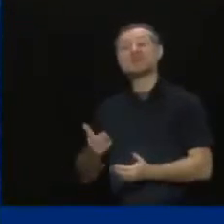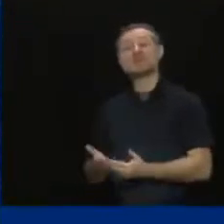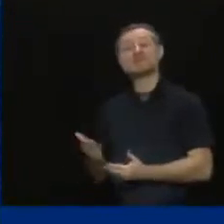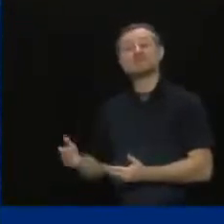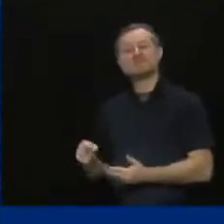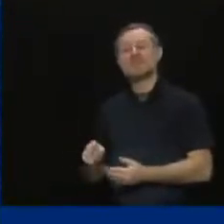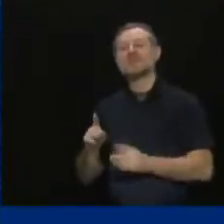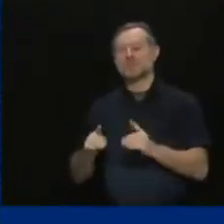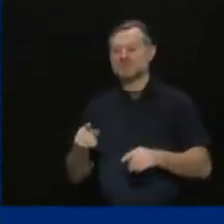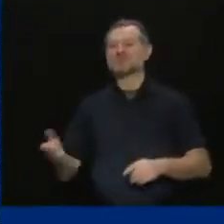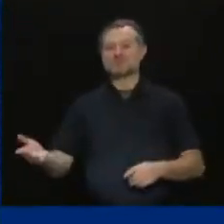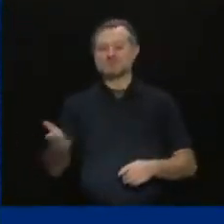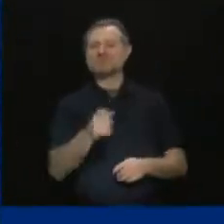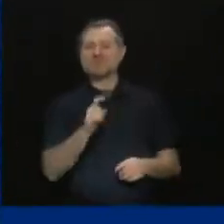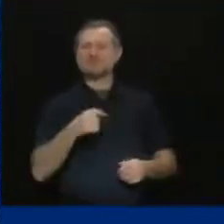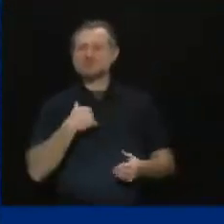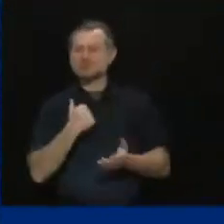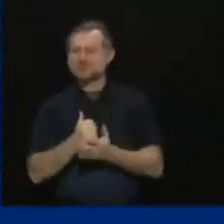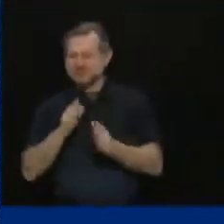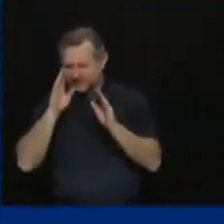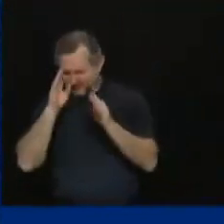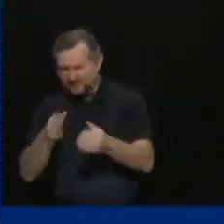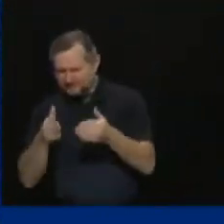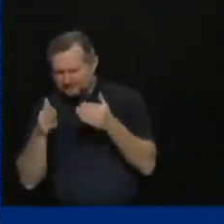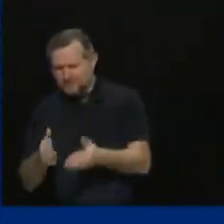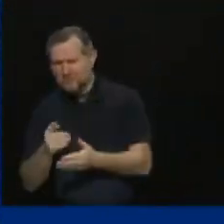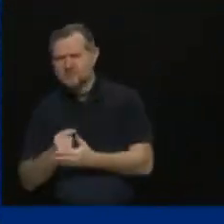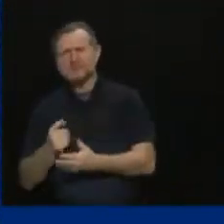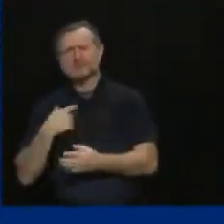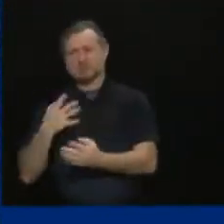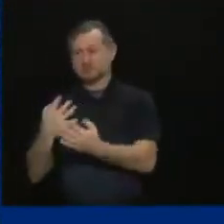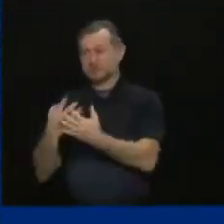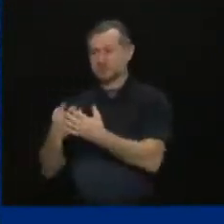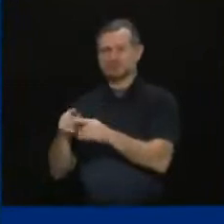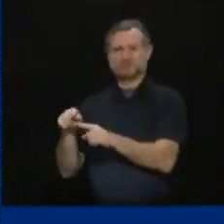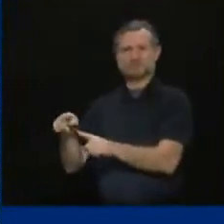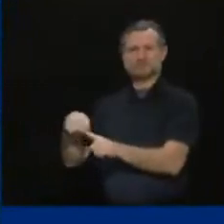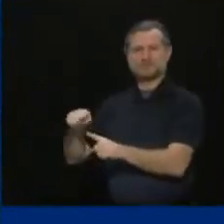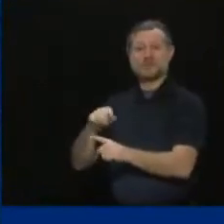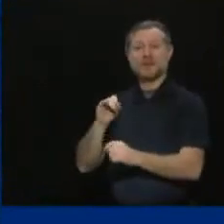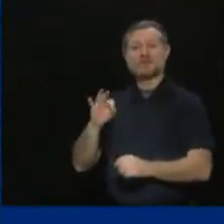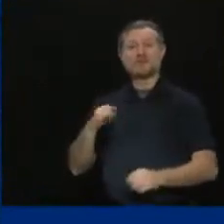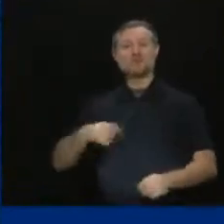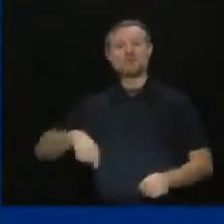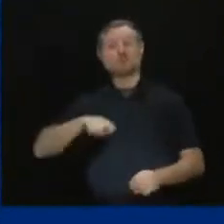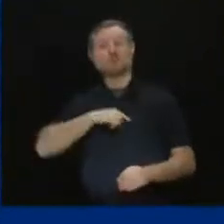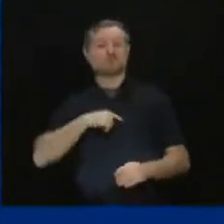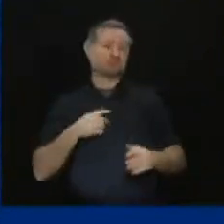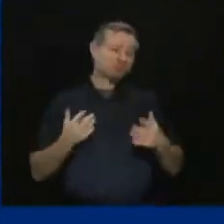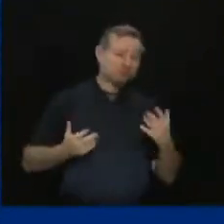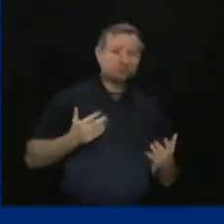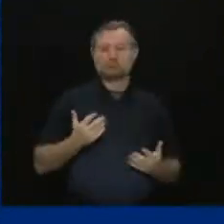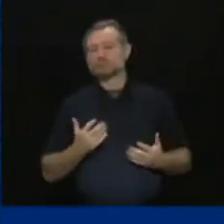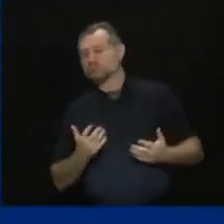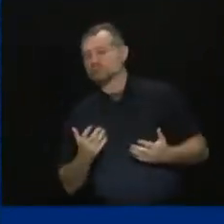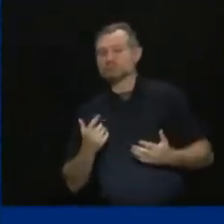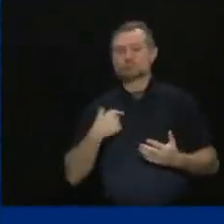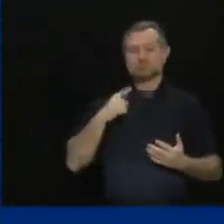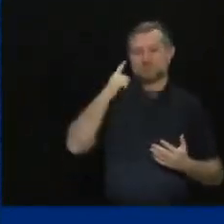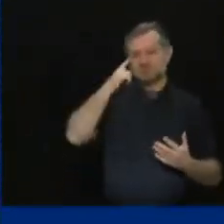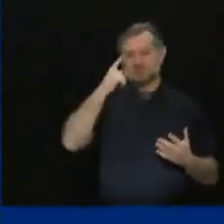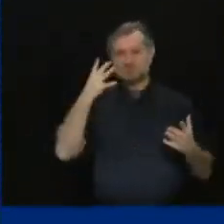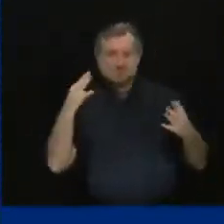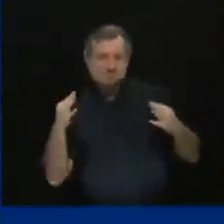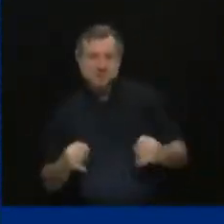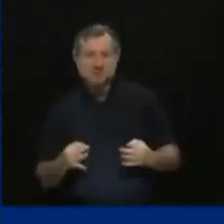not jails, is not just a slogan, it is a way of life. And if we really are about looking to rehabilitate as opposed to